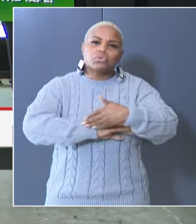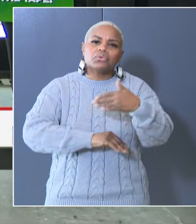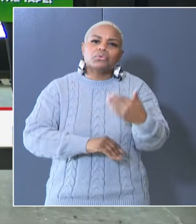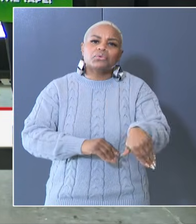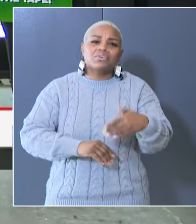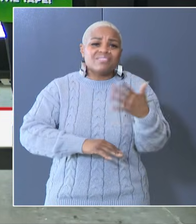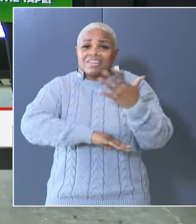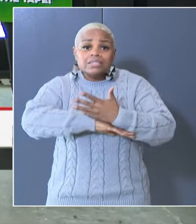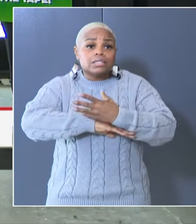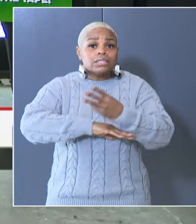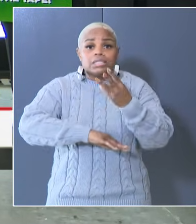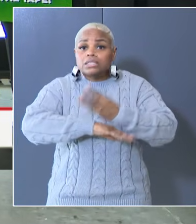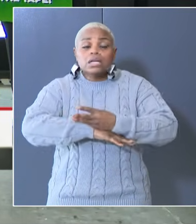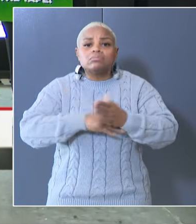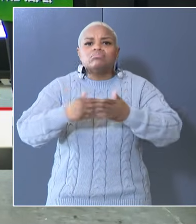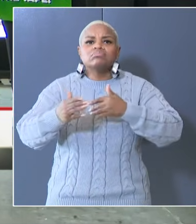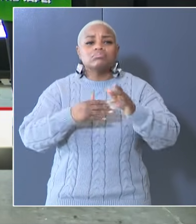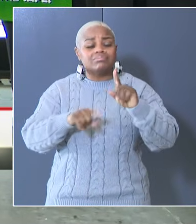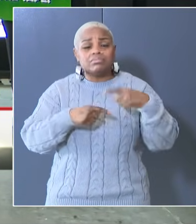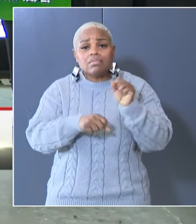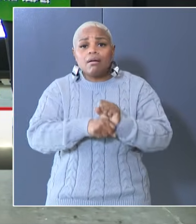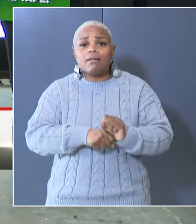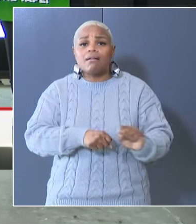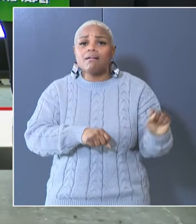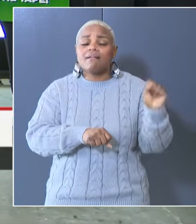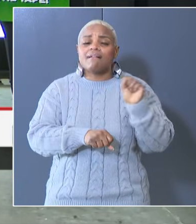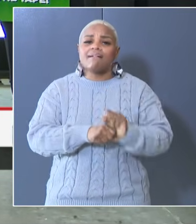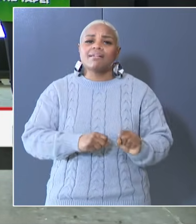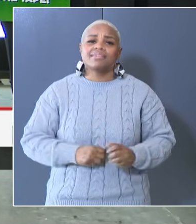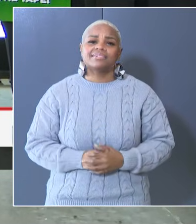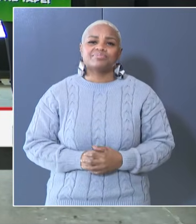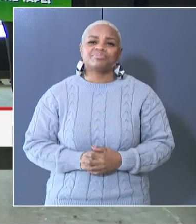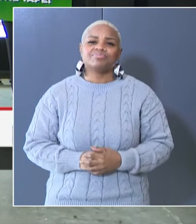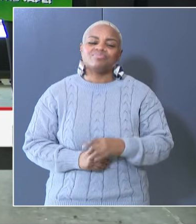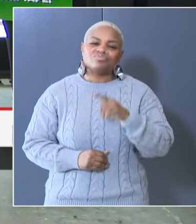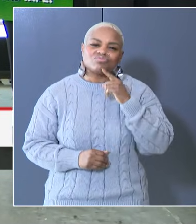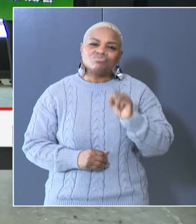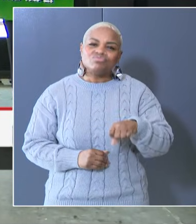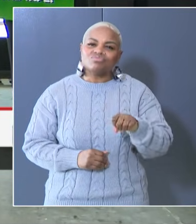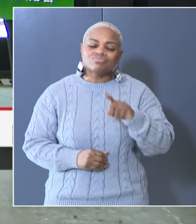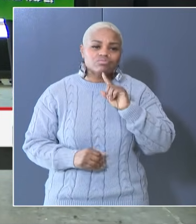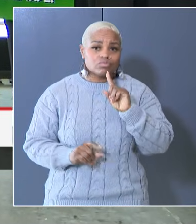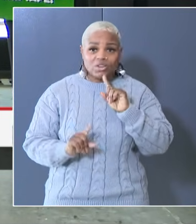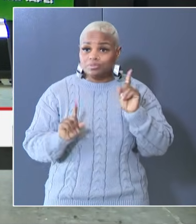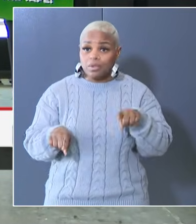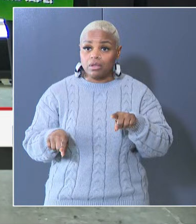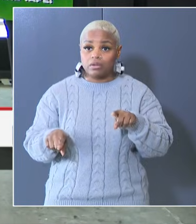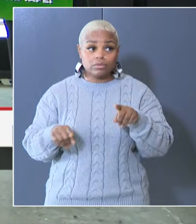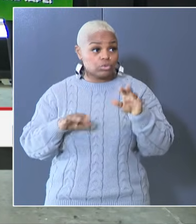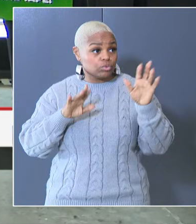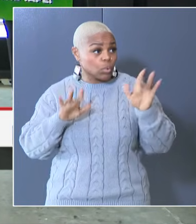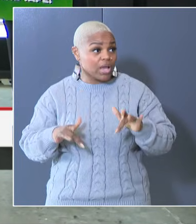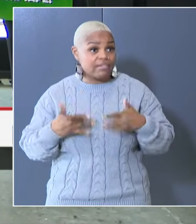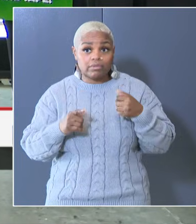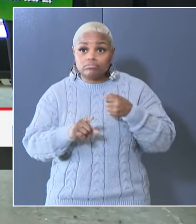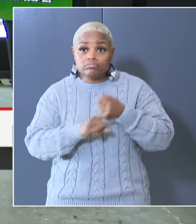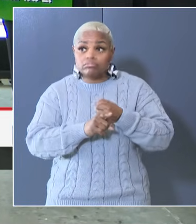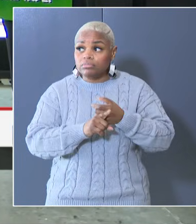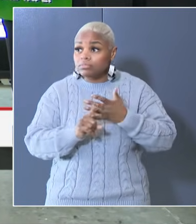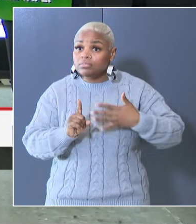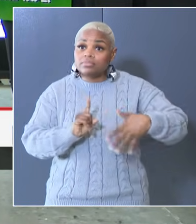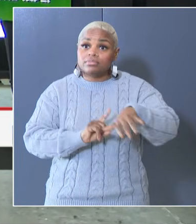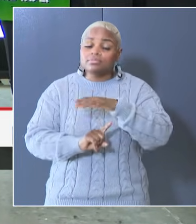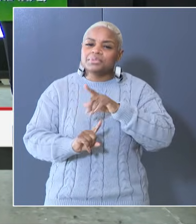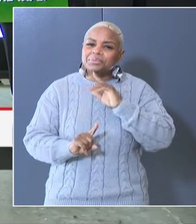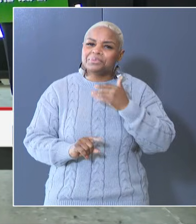in preparation and in response to this snow event. I'm proud that while we had